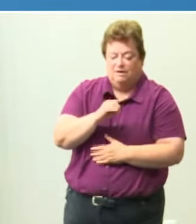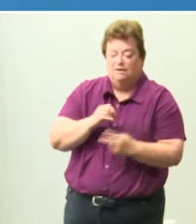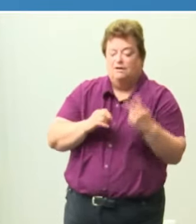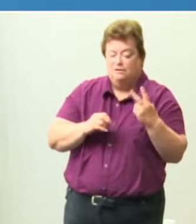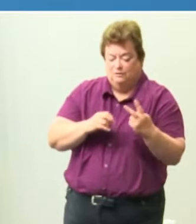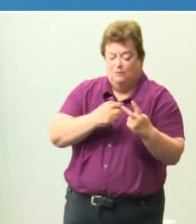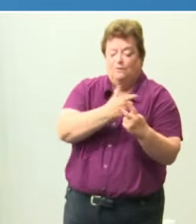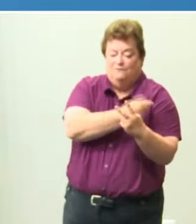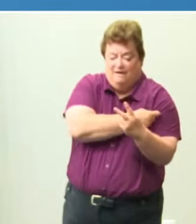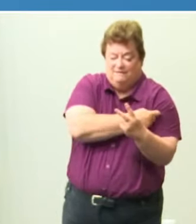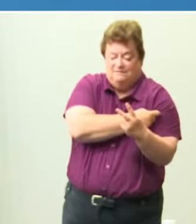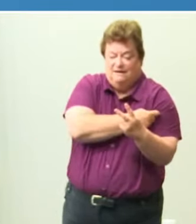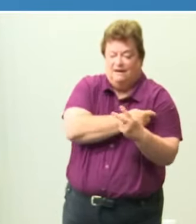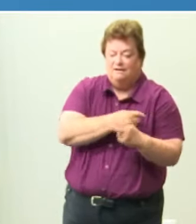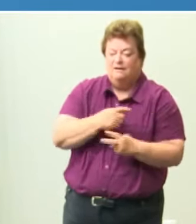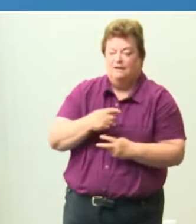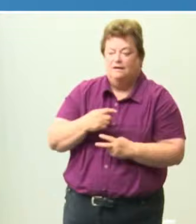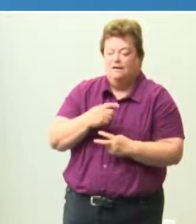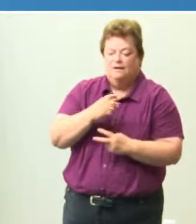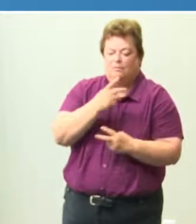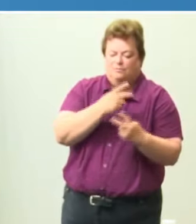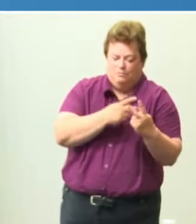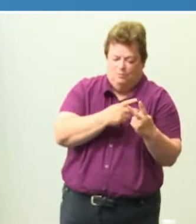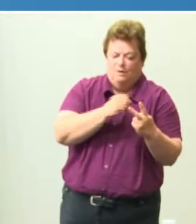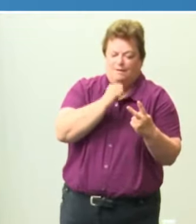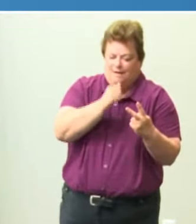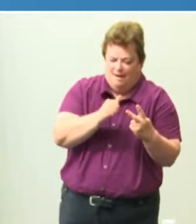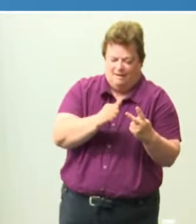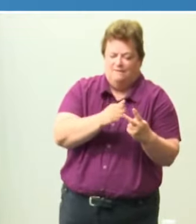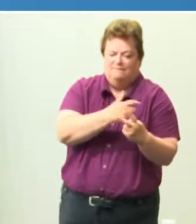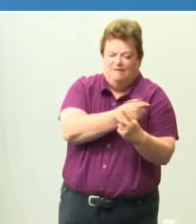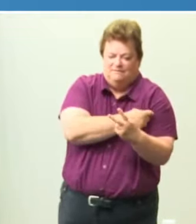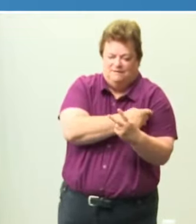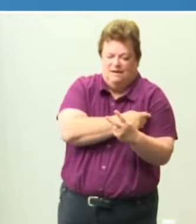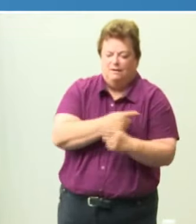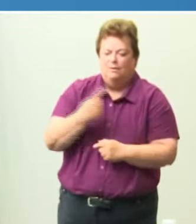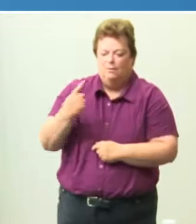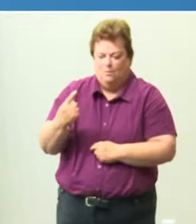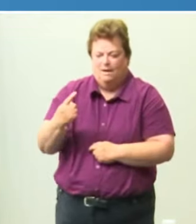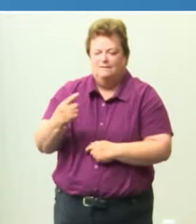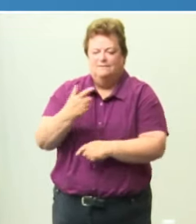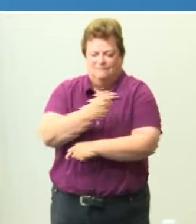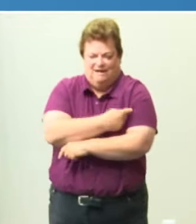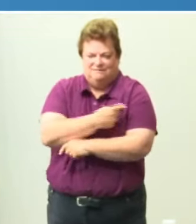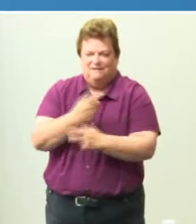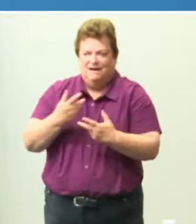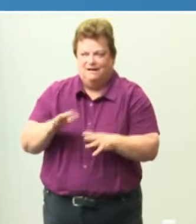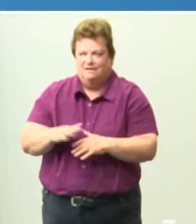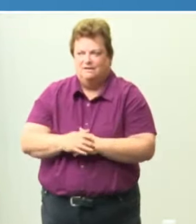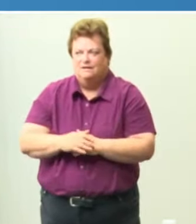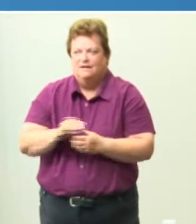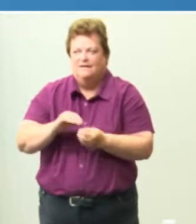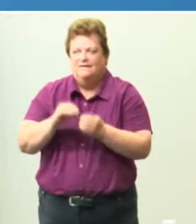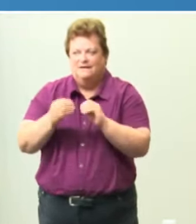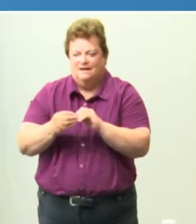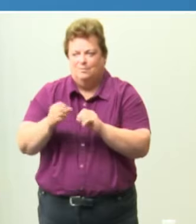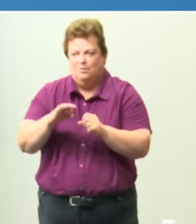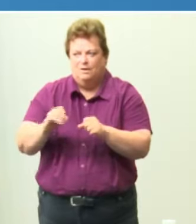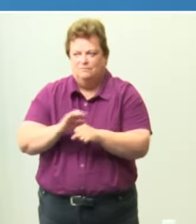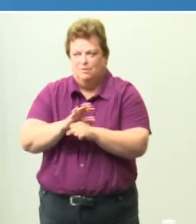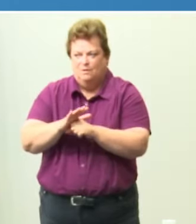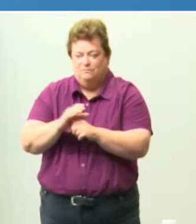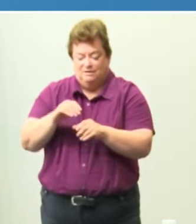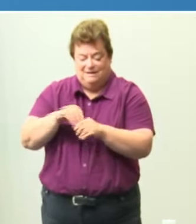them were unvaccinated, and 1 was vaccinated. The number of COVID-19 patients